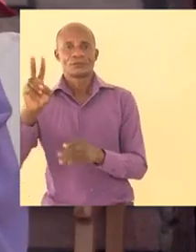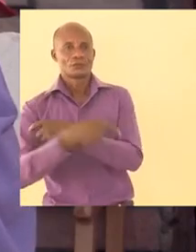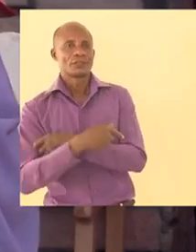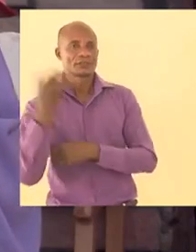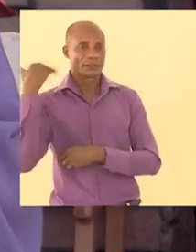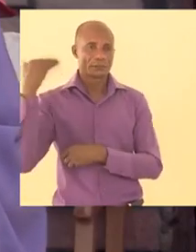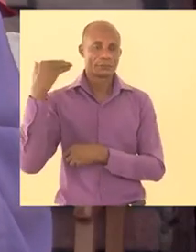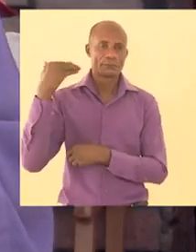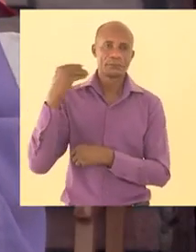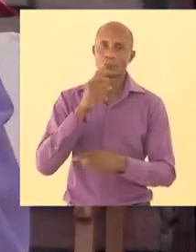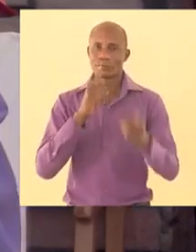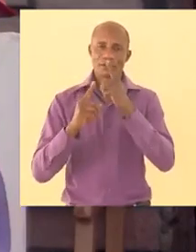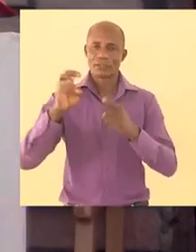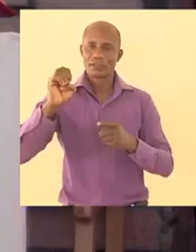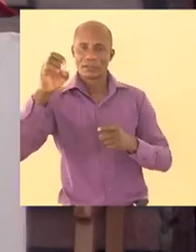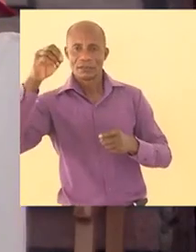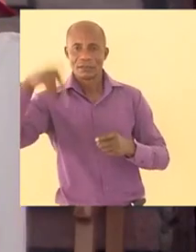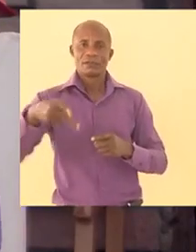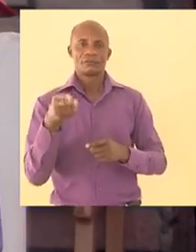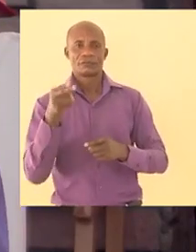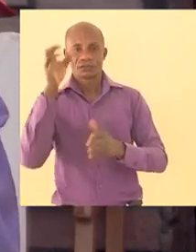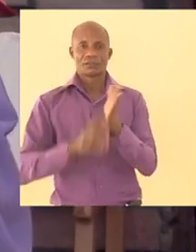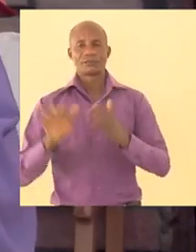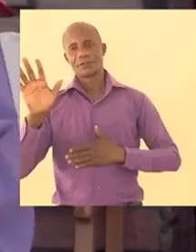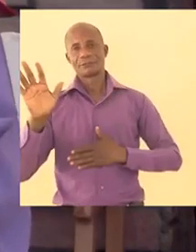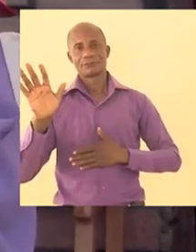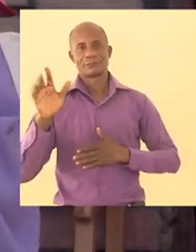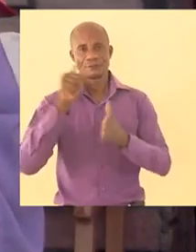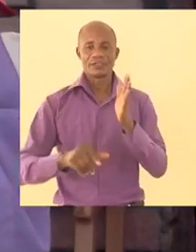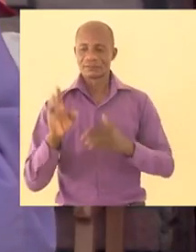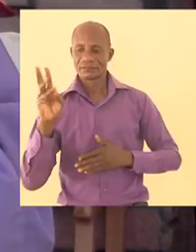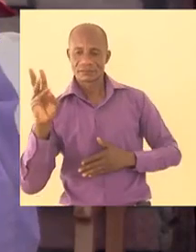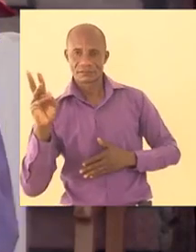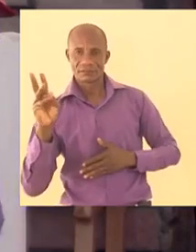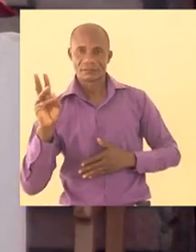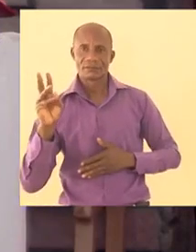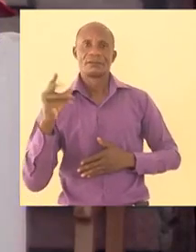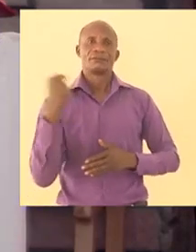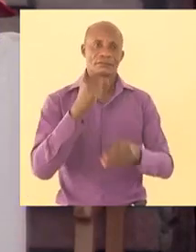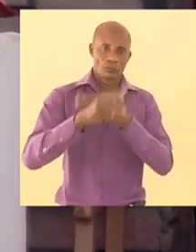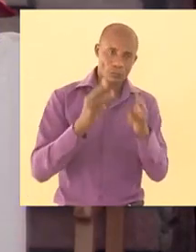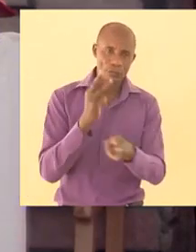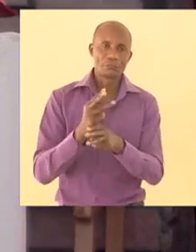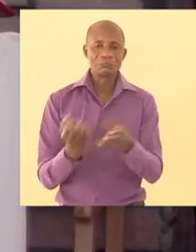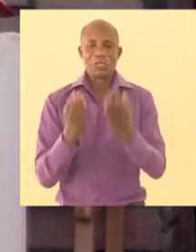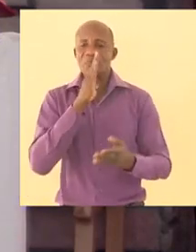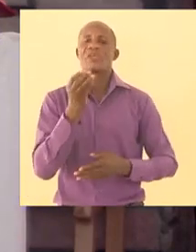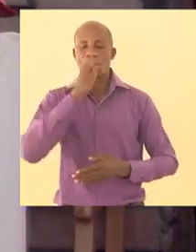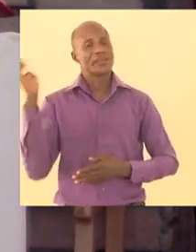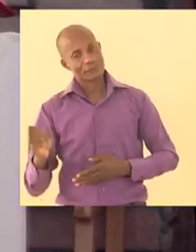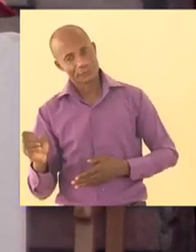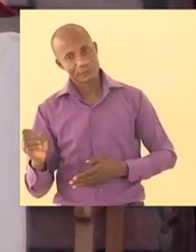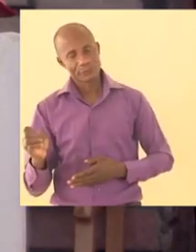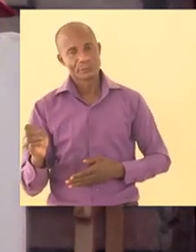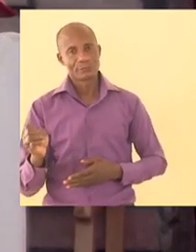Two days ago, we were dealing with Ephesians chapter 5. Ephesians chapter 5, verse 16. Say, the world may be evil.